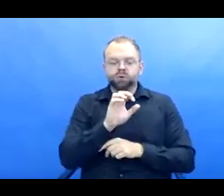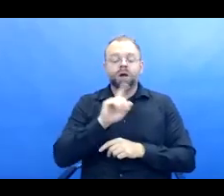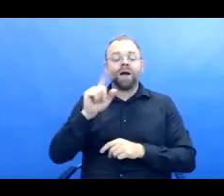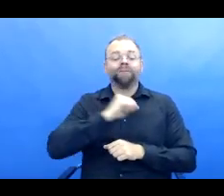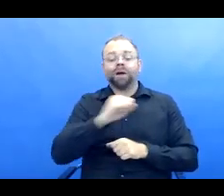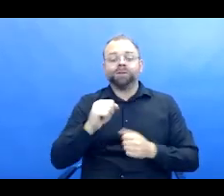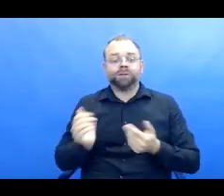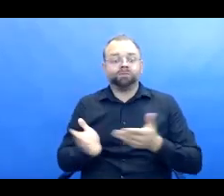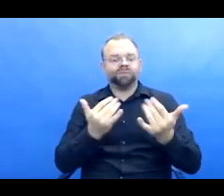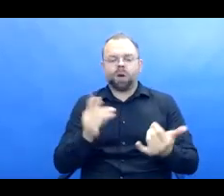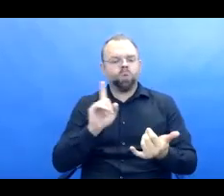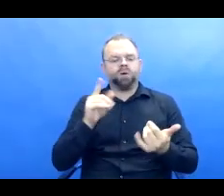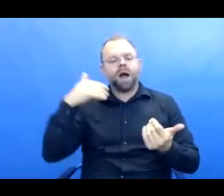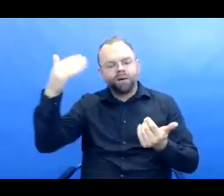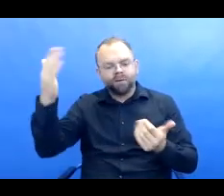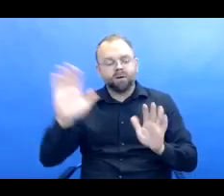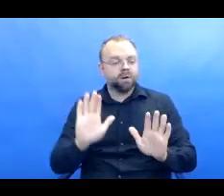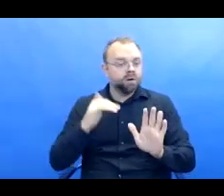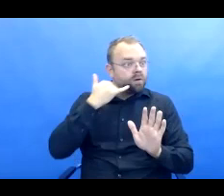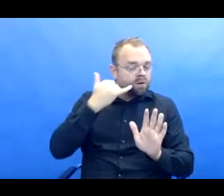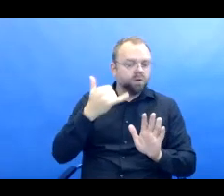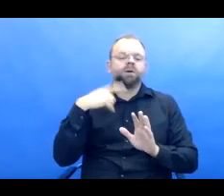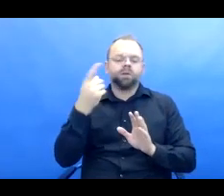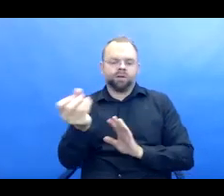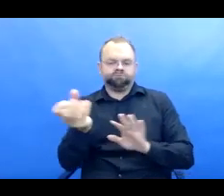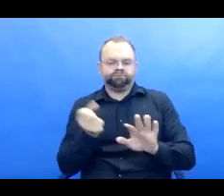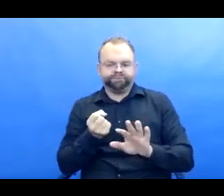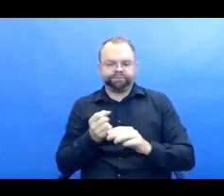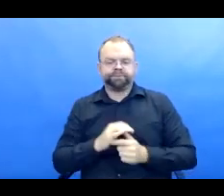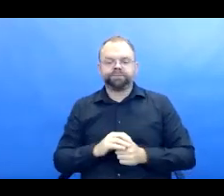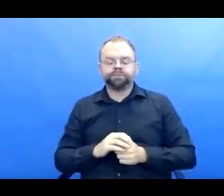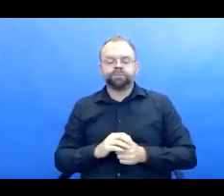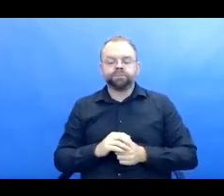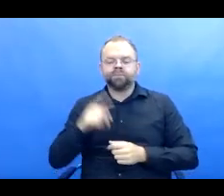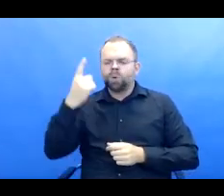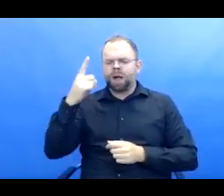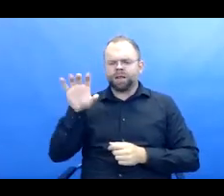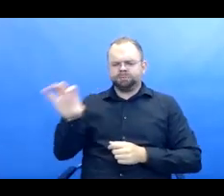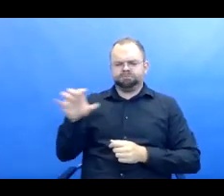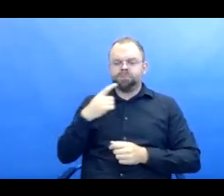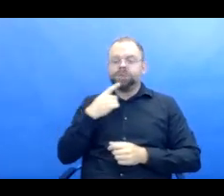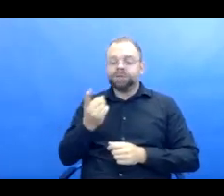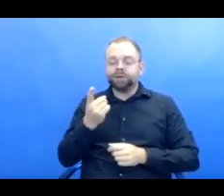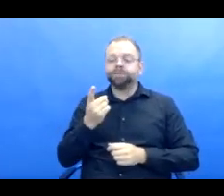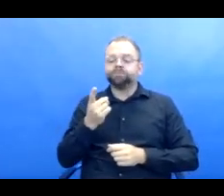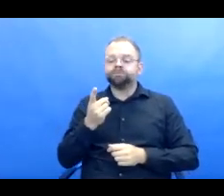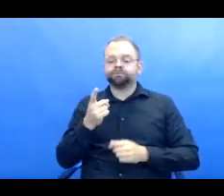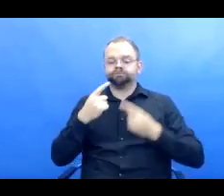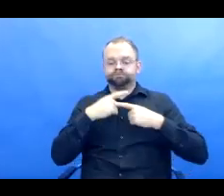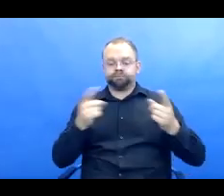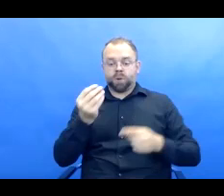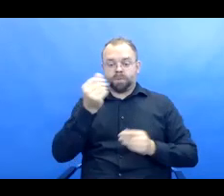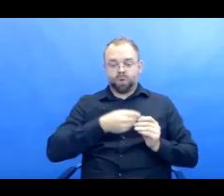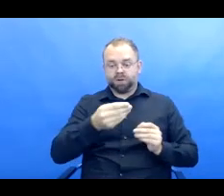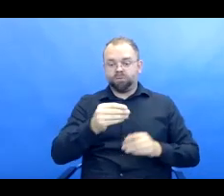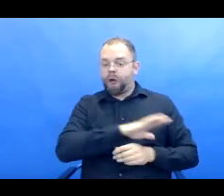But however, we find this response to be too little and too few. There is no coverage for children with disabilities,